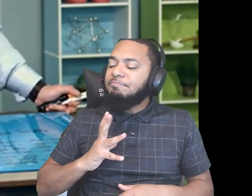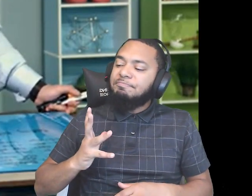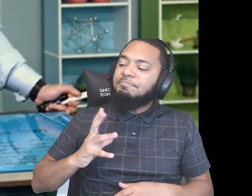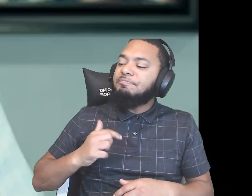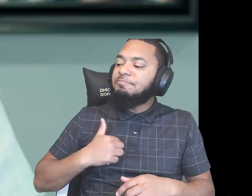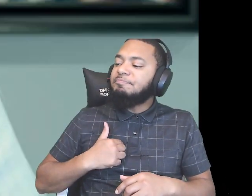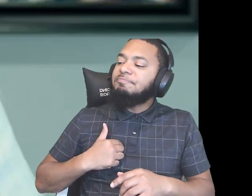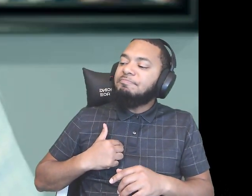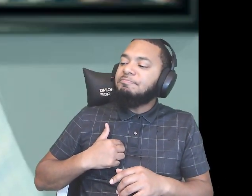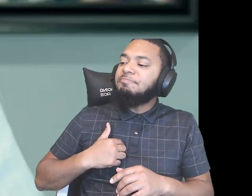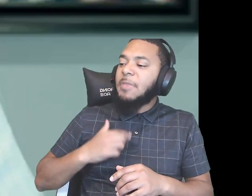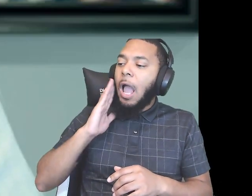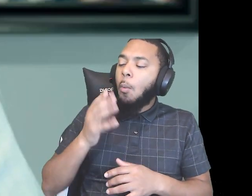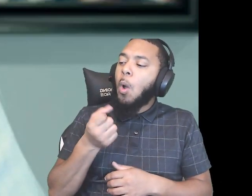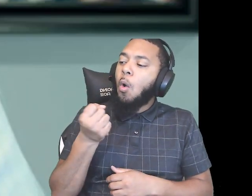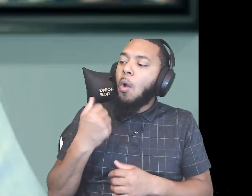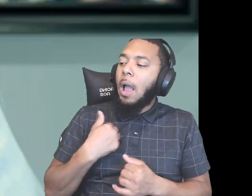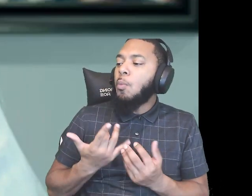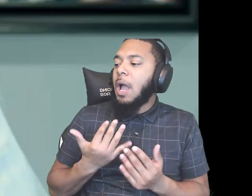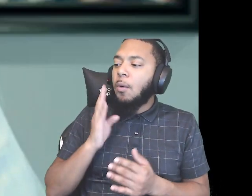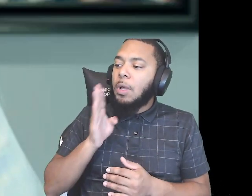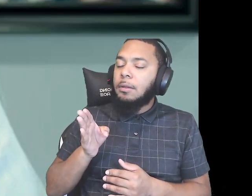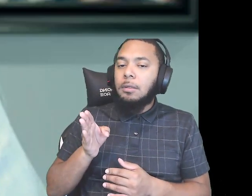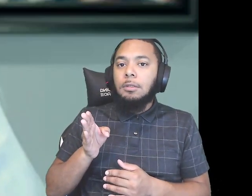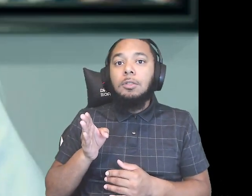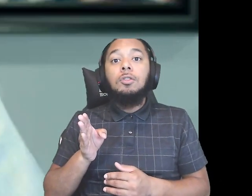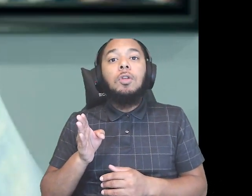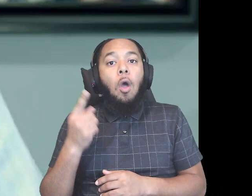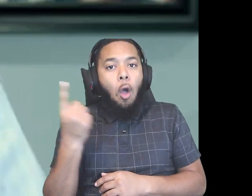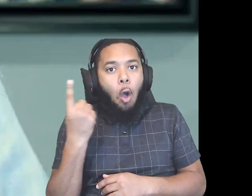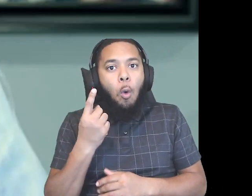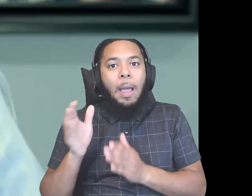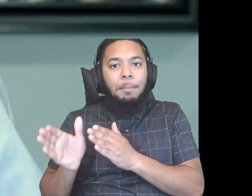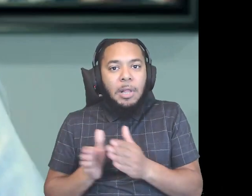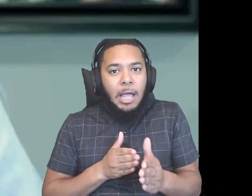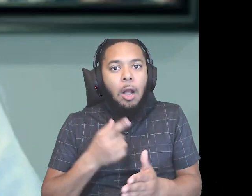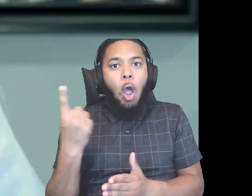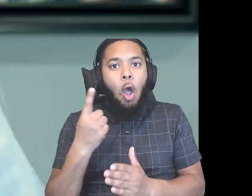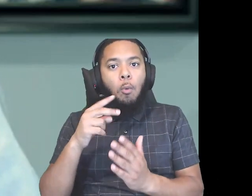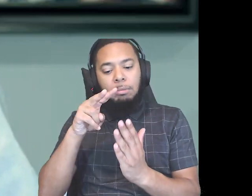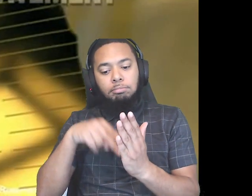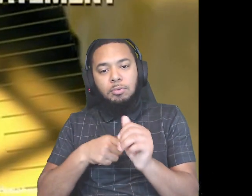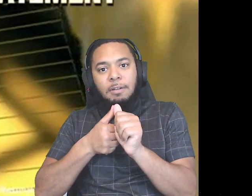extension. So always be planning, always be reconciling. Have a great day.